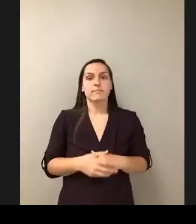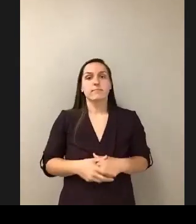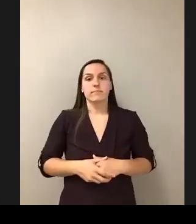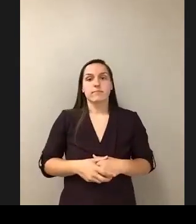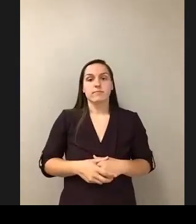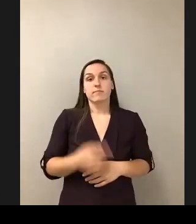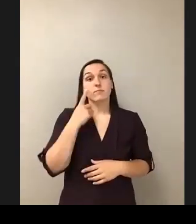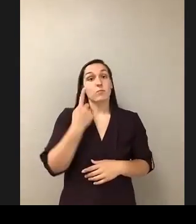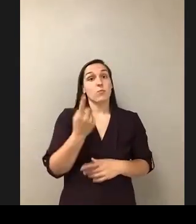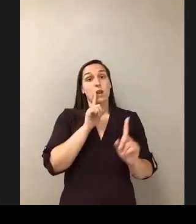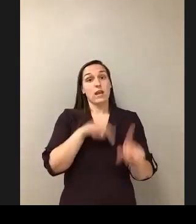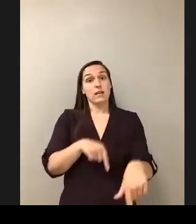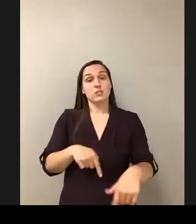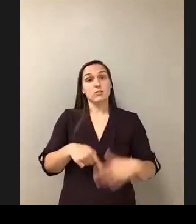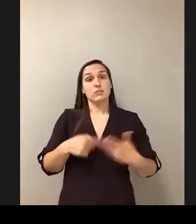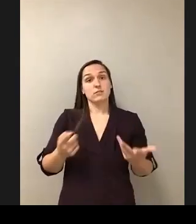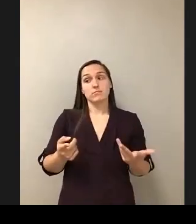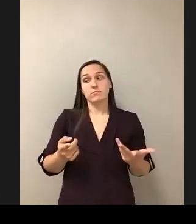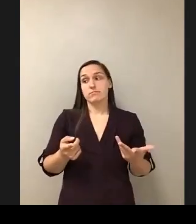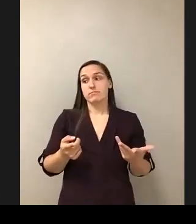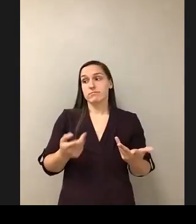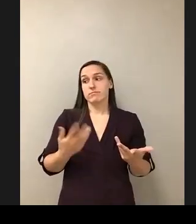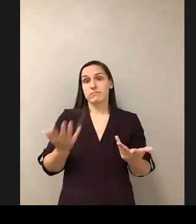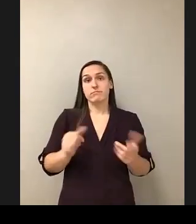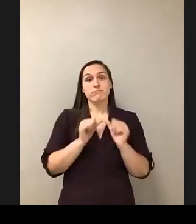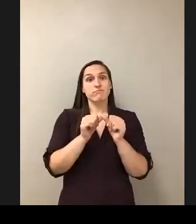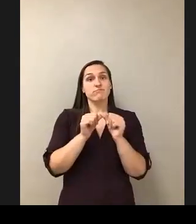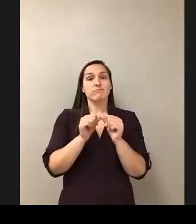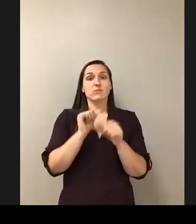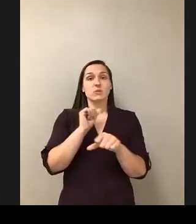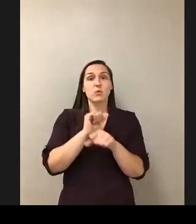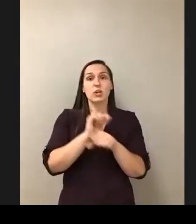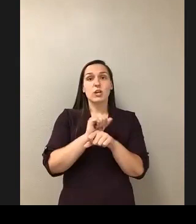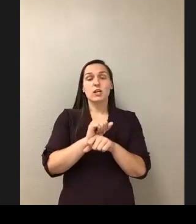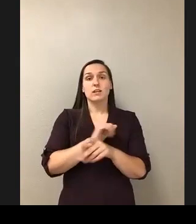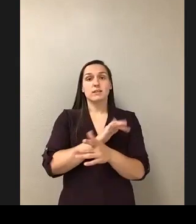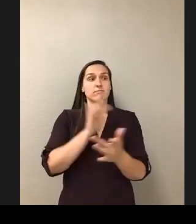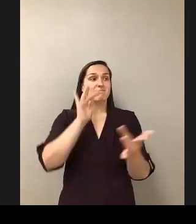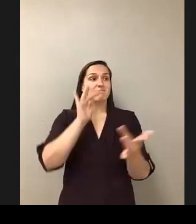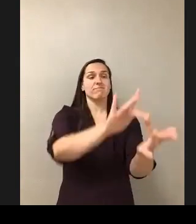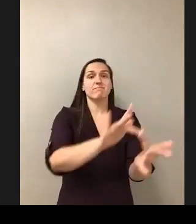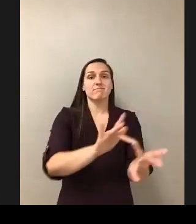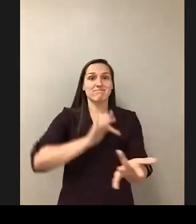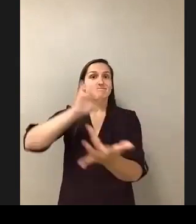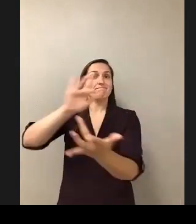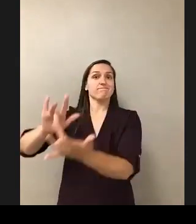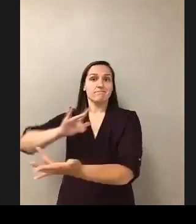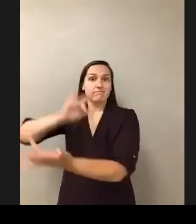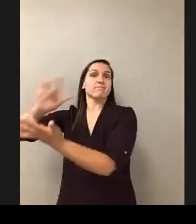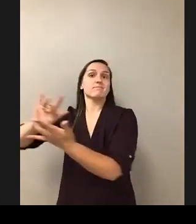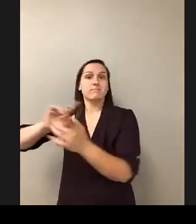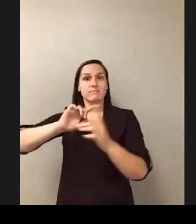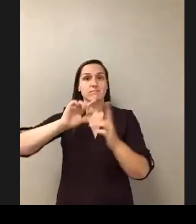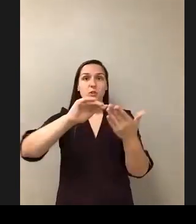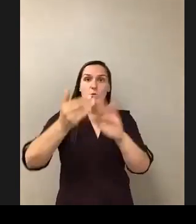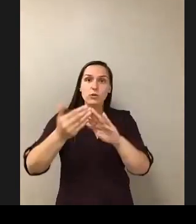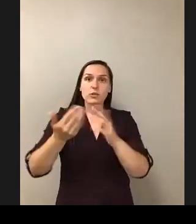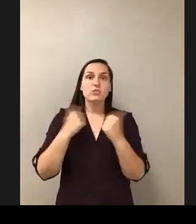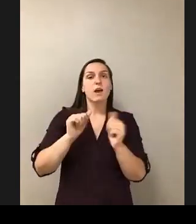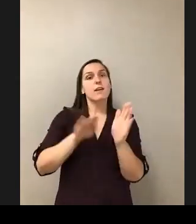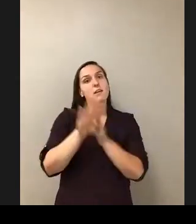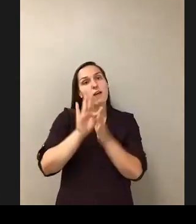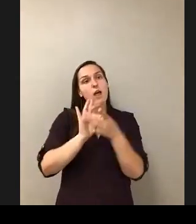answers is, just keep working and reaching out to those communities to, develop relationships that can be leaned